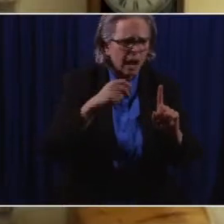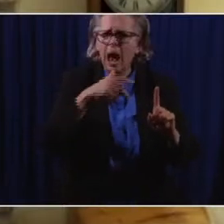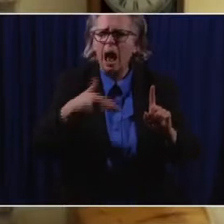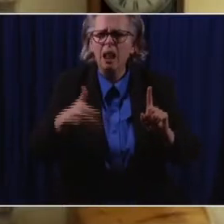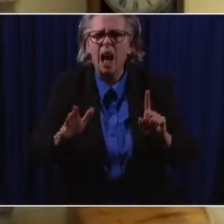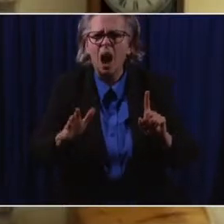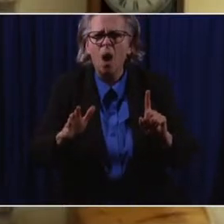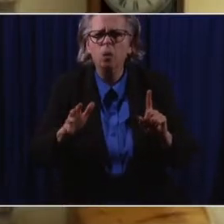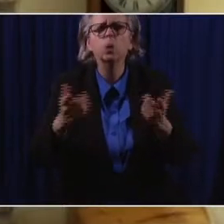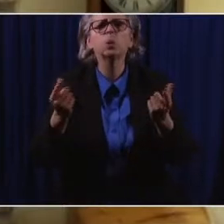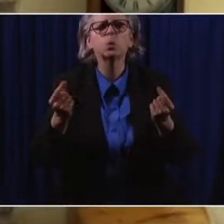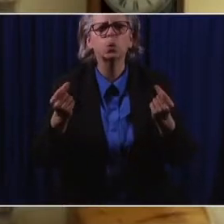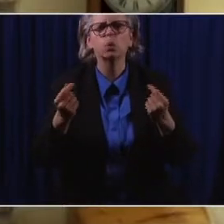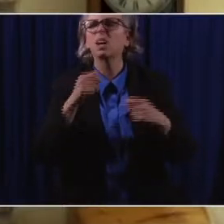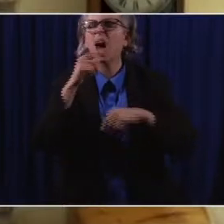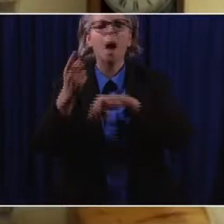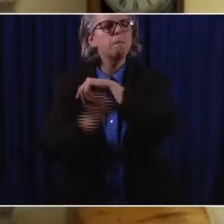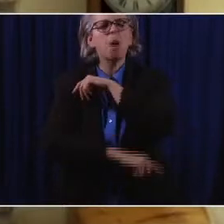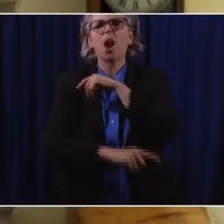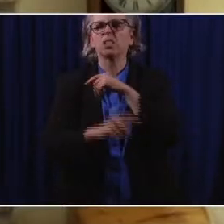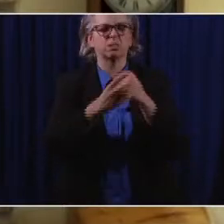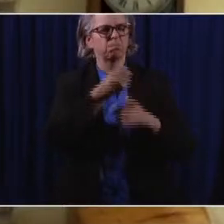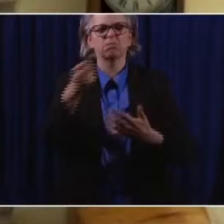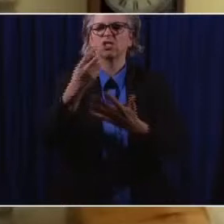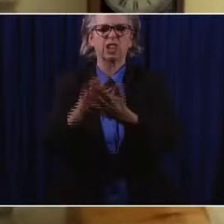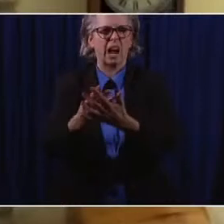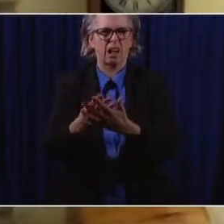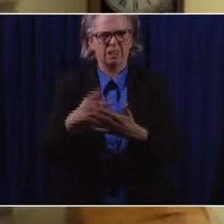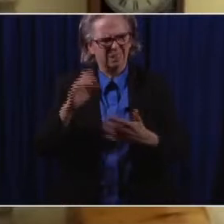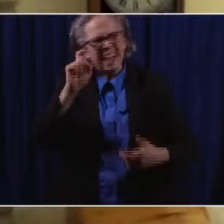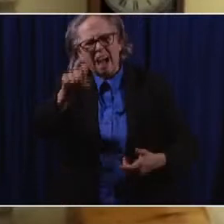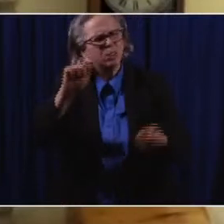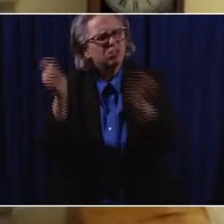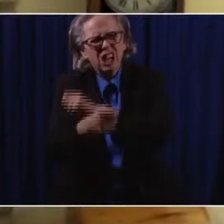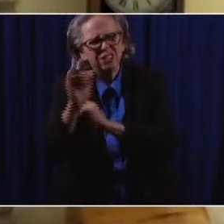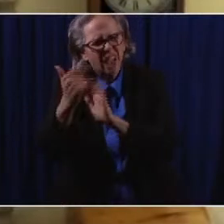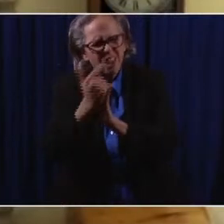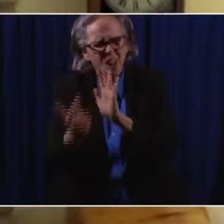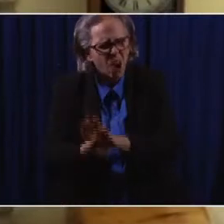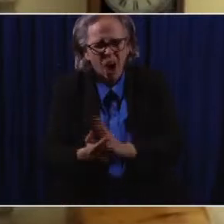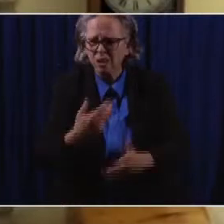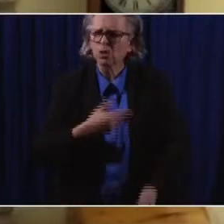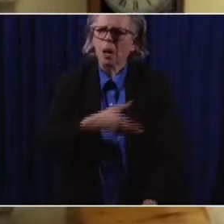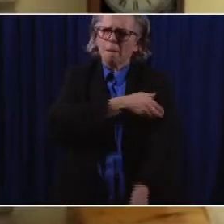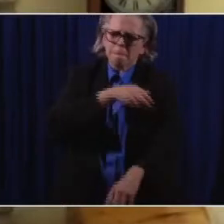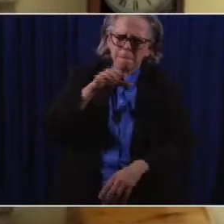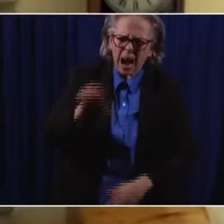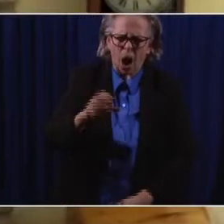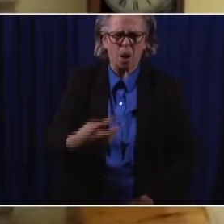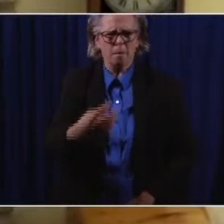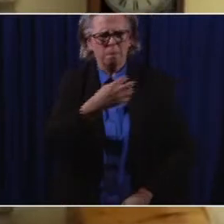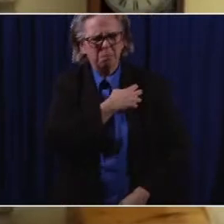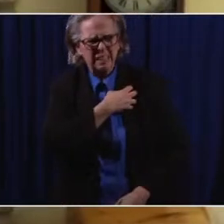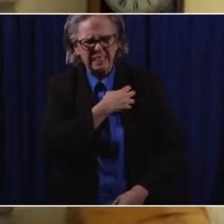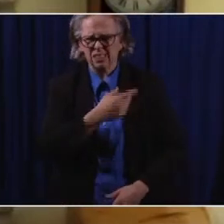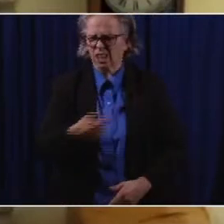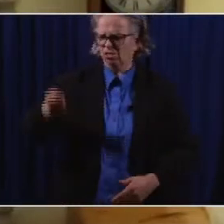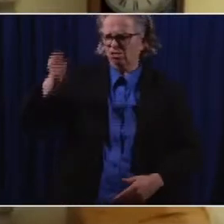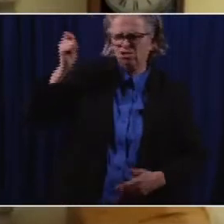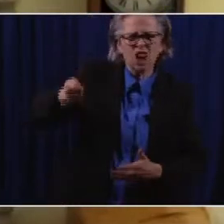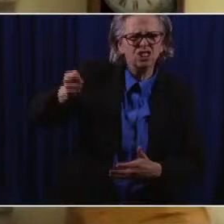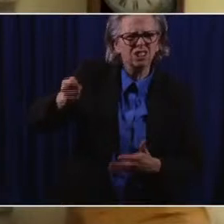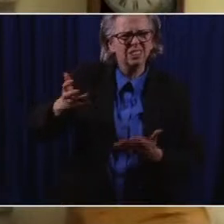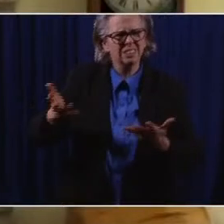need to give our judges, we need to give our prosecutors, we need to give our police more flexibility. Get